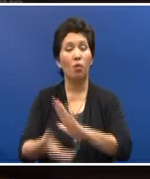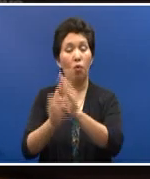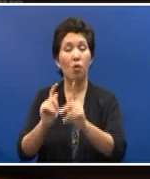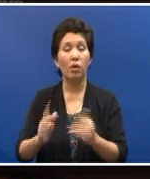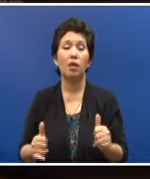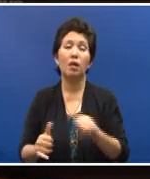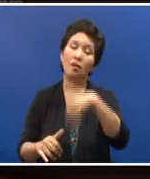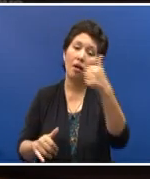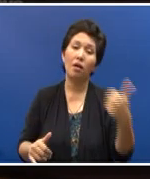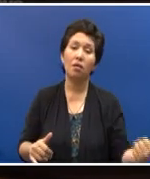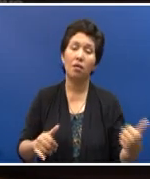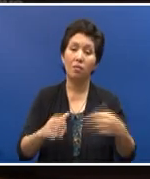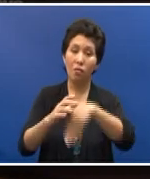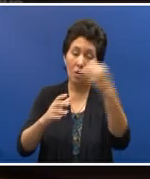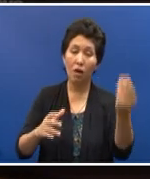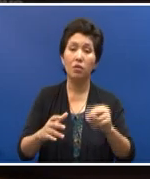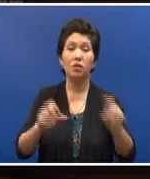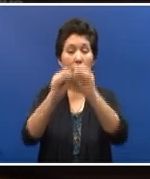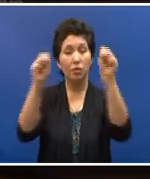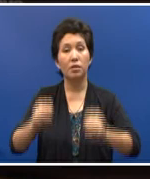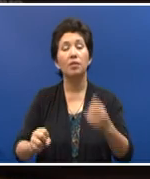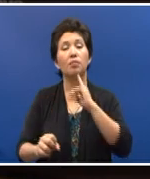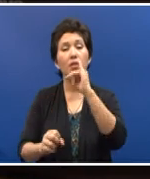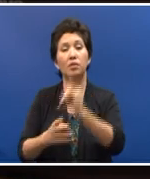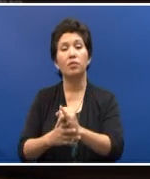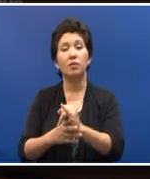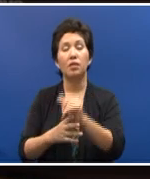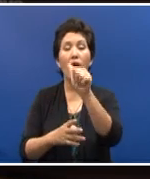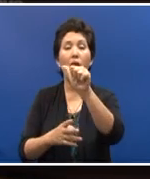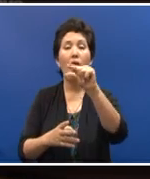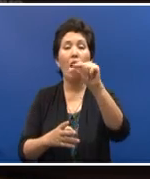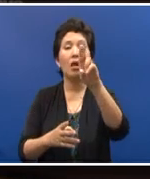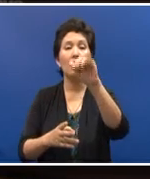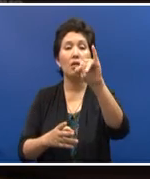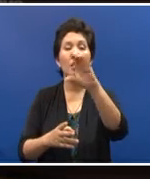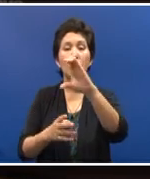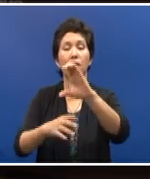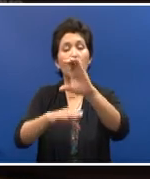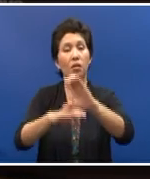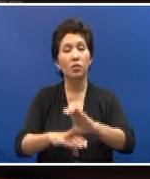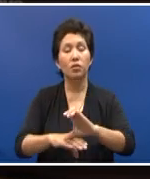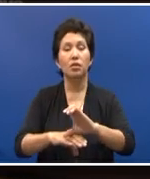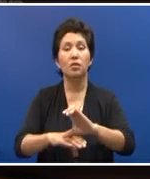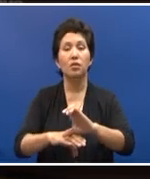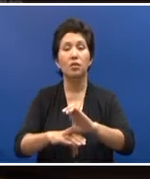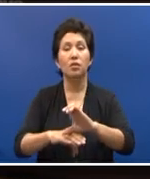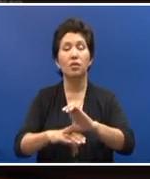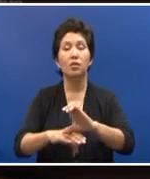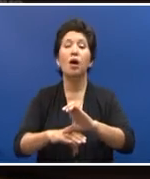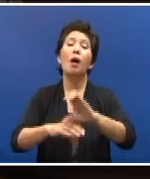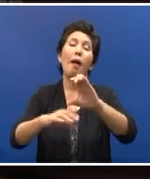Alright, on the other production system is agriculture. Okay, the agriculture production